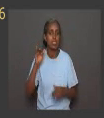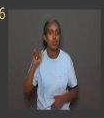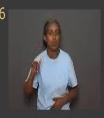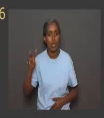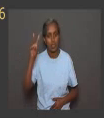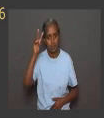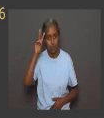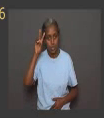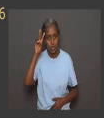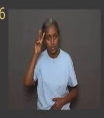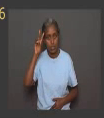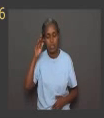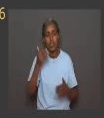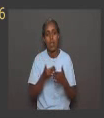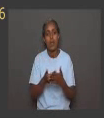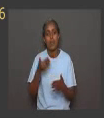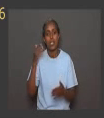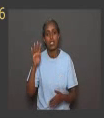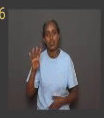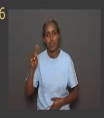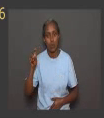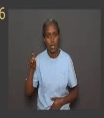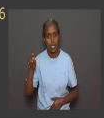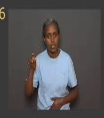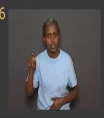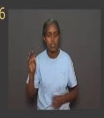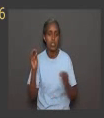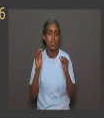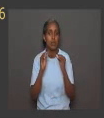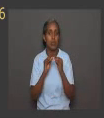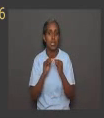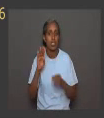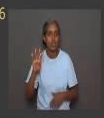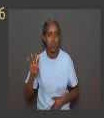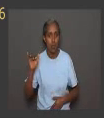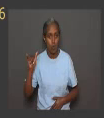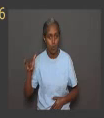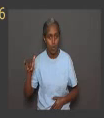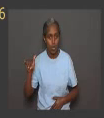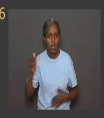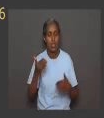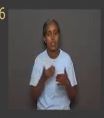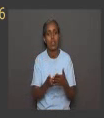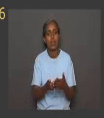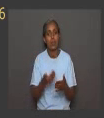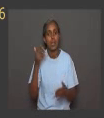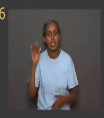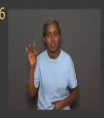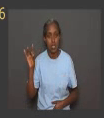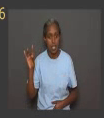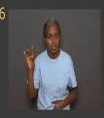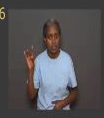squared plus y squared minus 4x plus